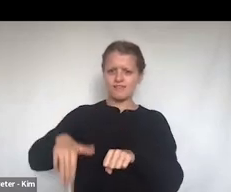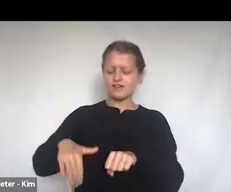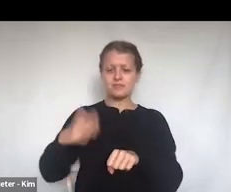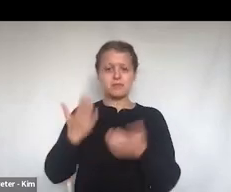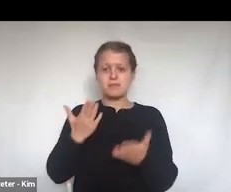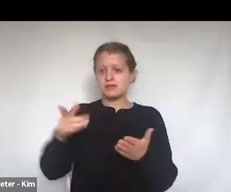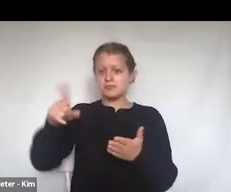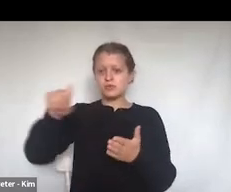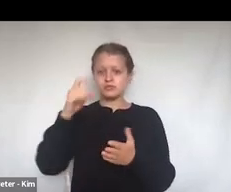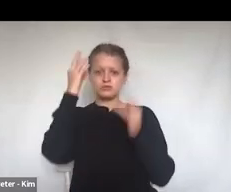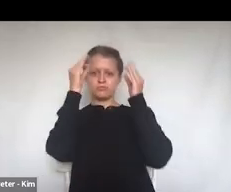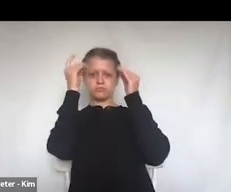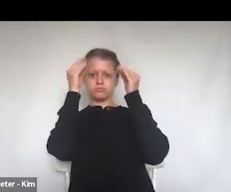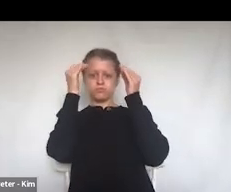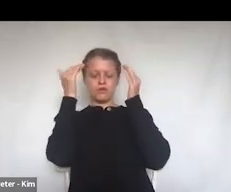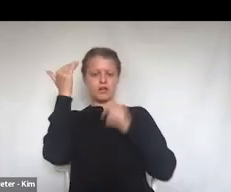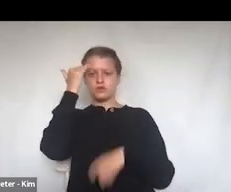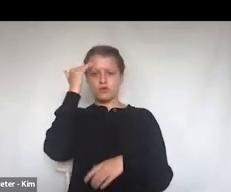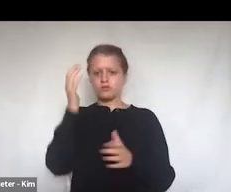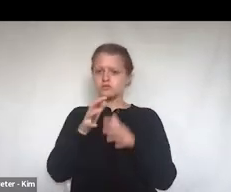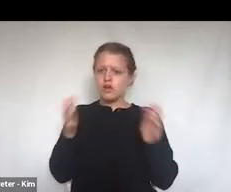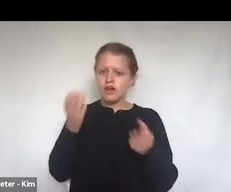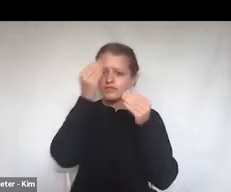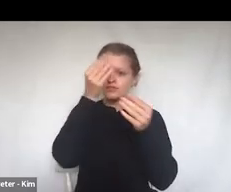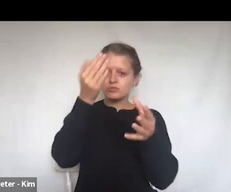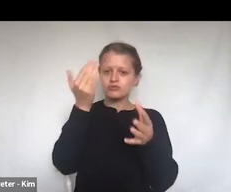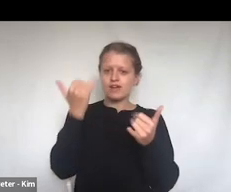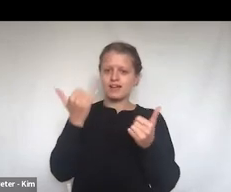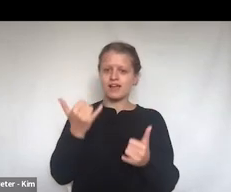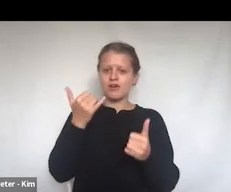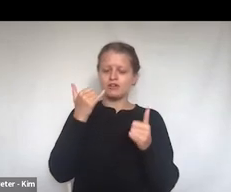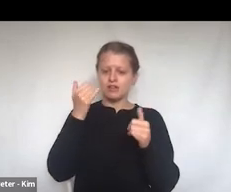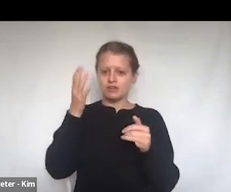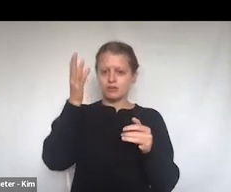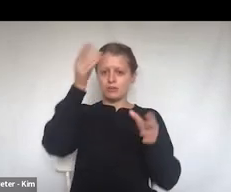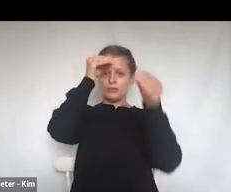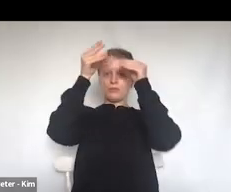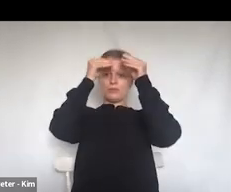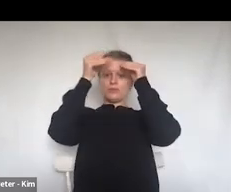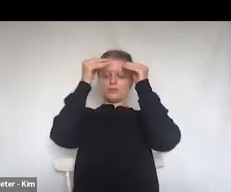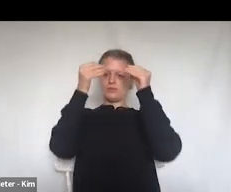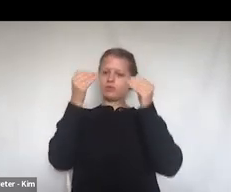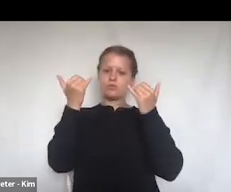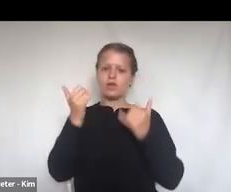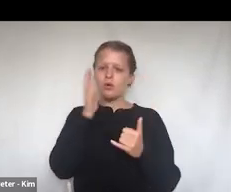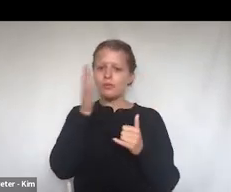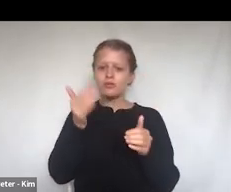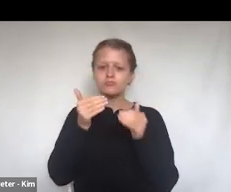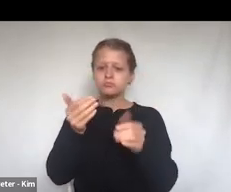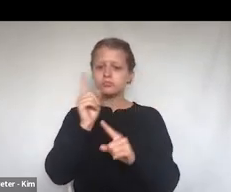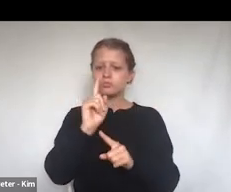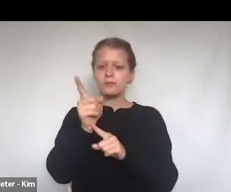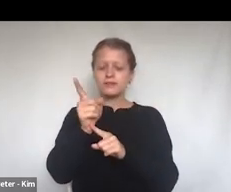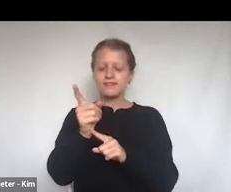that was just shared. It was a lot of information to take in, so I'm going to give people a moment to send